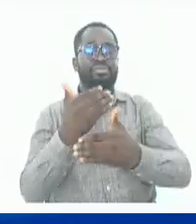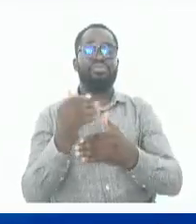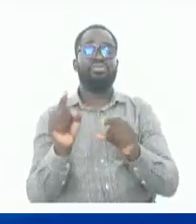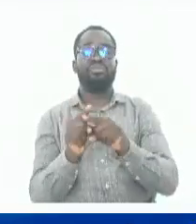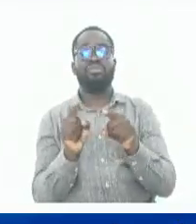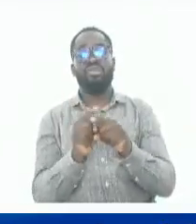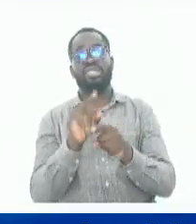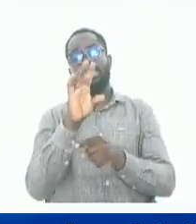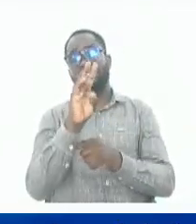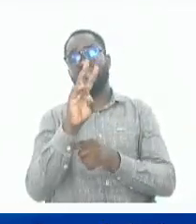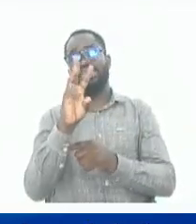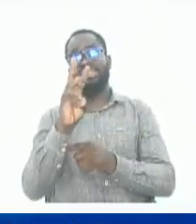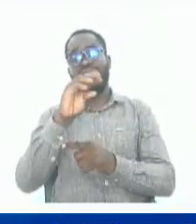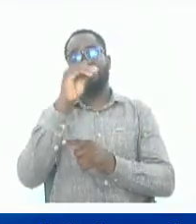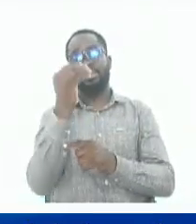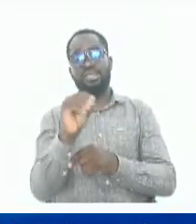by